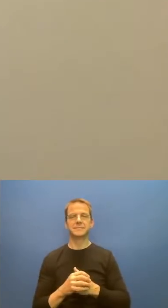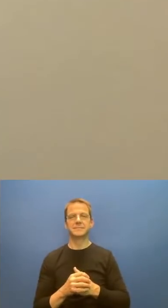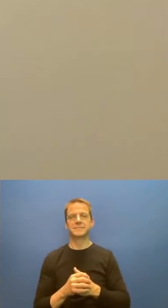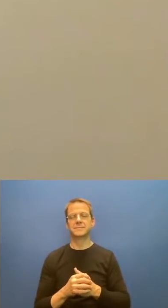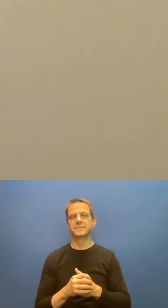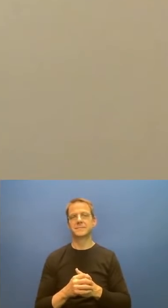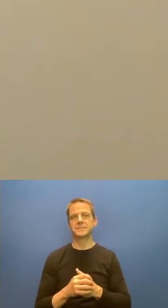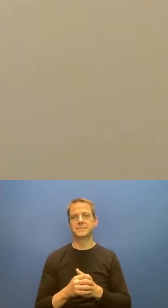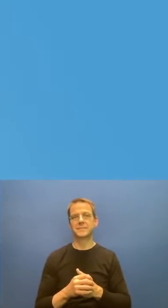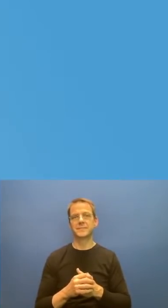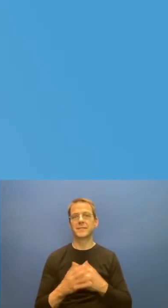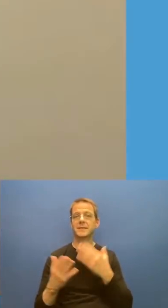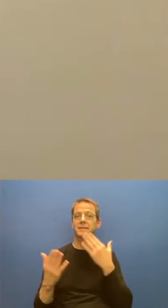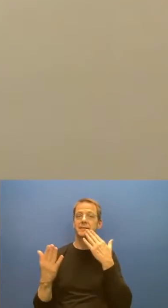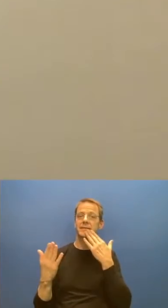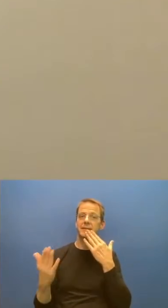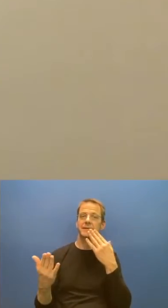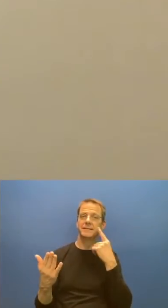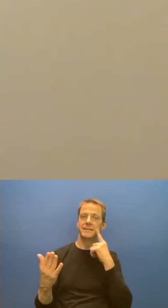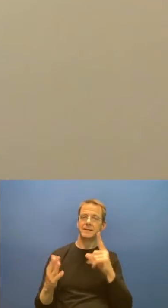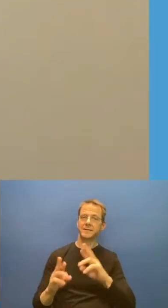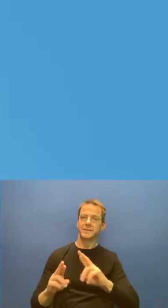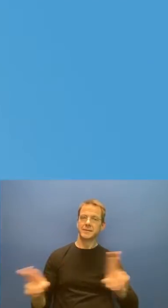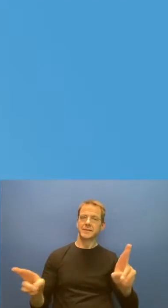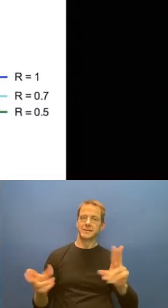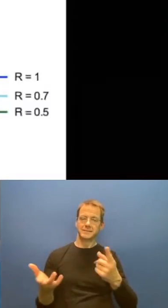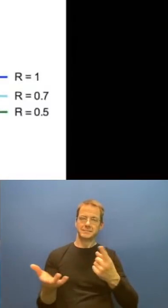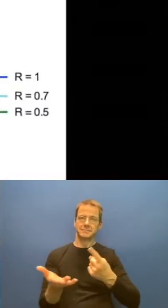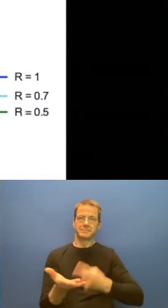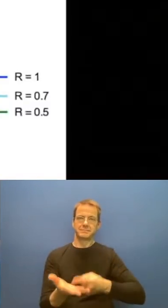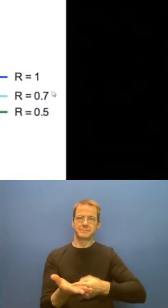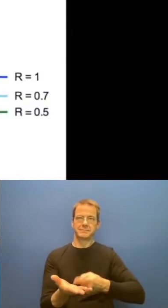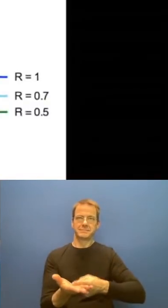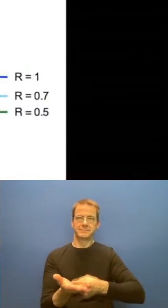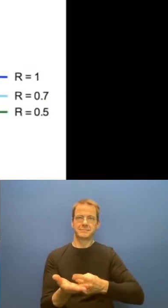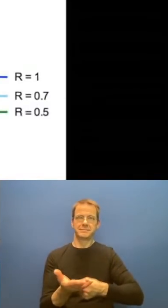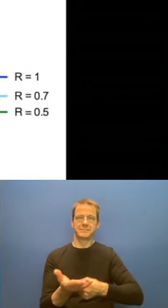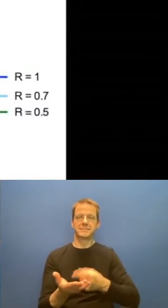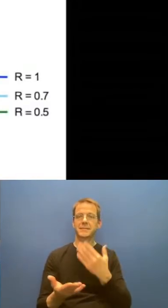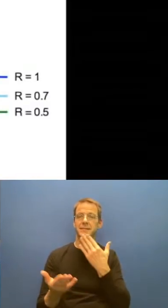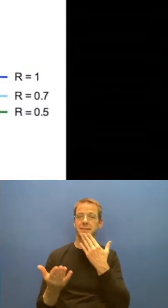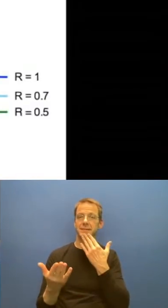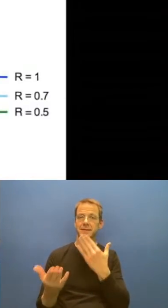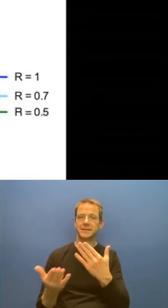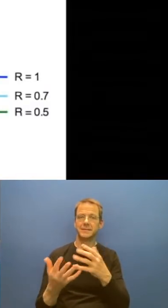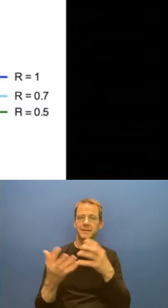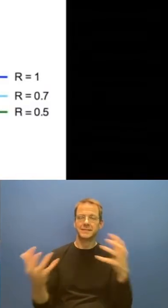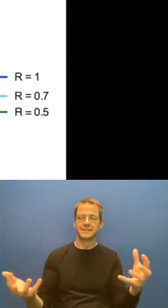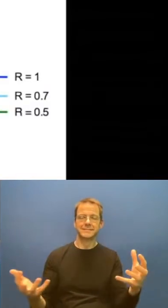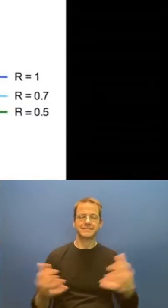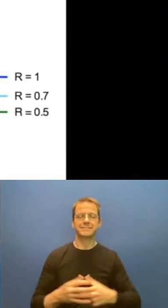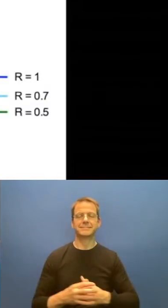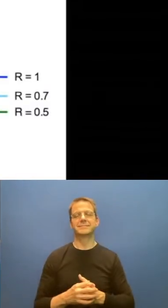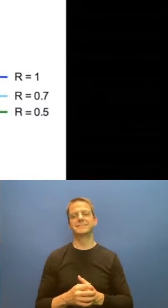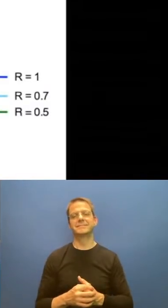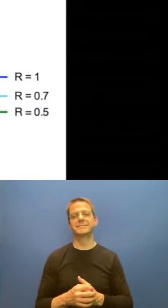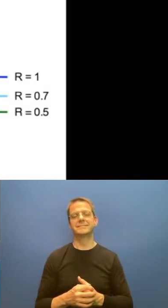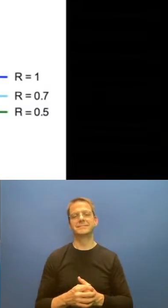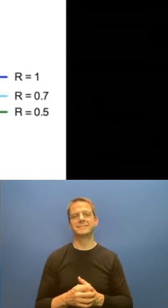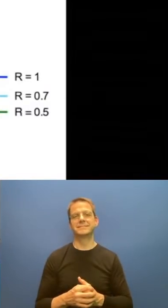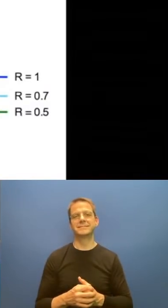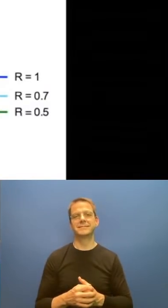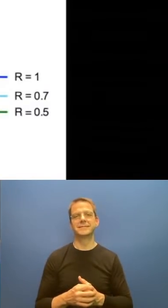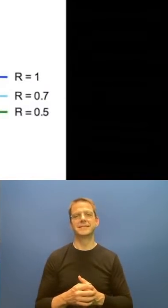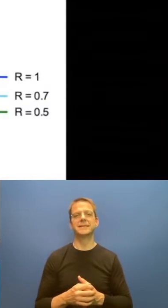Thank you very much. So, yeah, I would like to show several slides. So starting, okay.